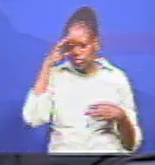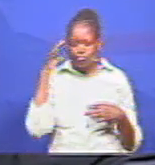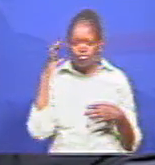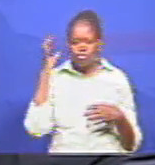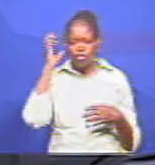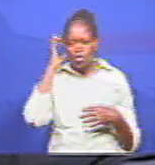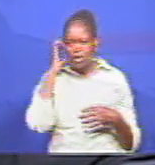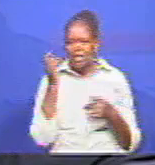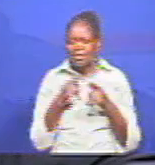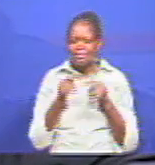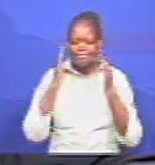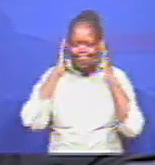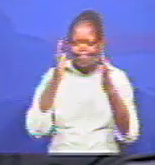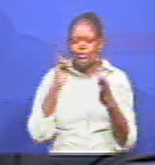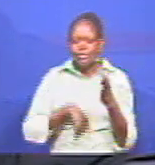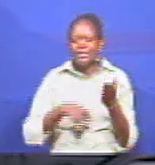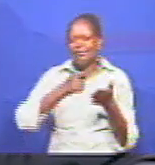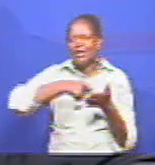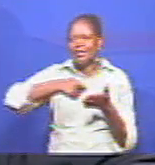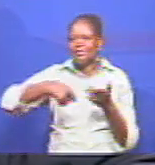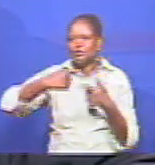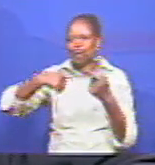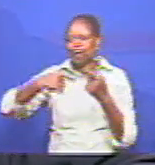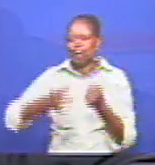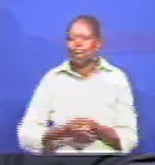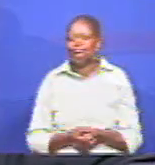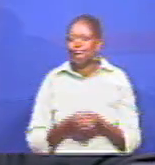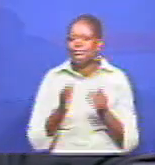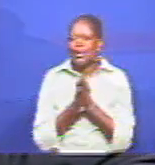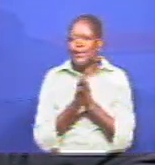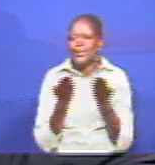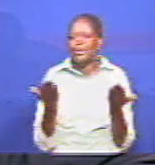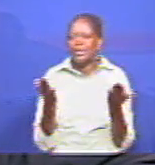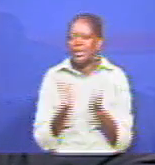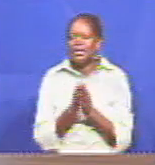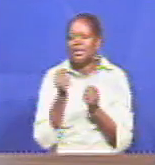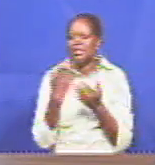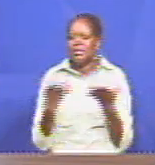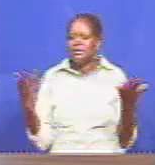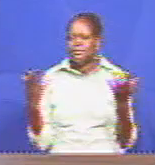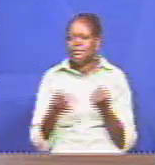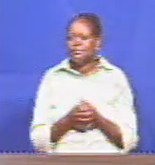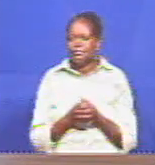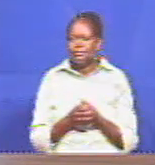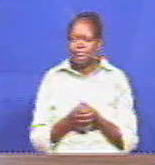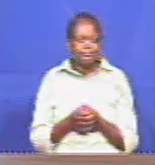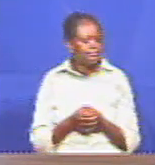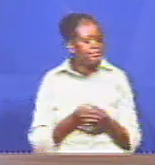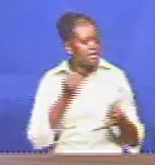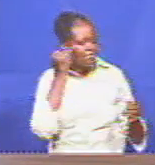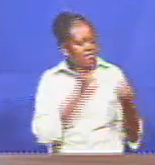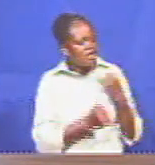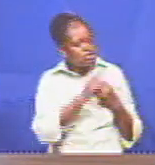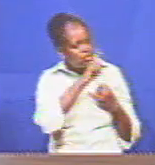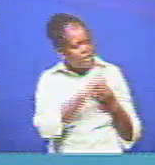myself in writing, uh-huh. You know, books mm-hmm. and so on. And just one last question.